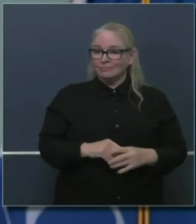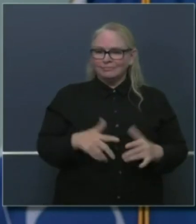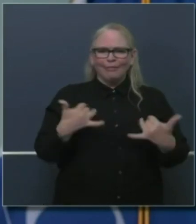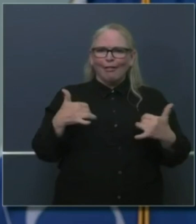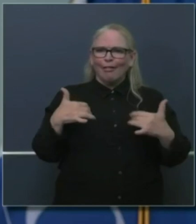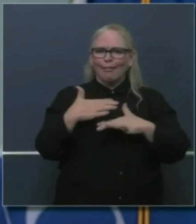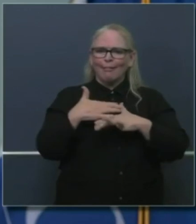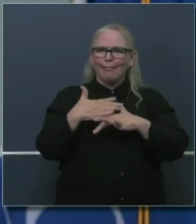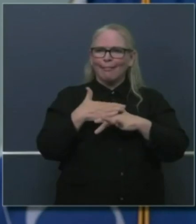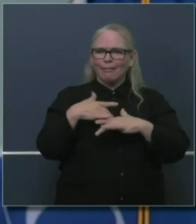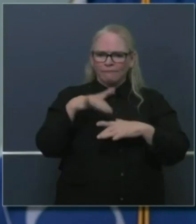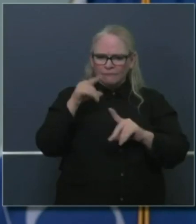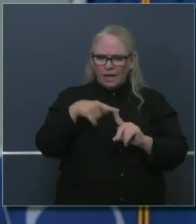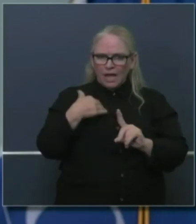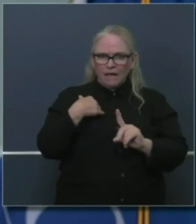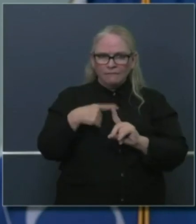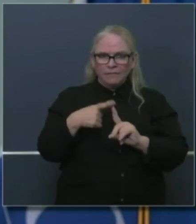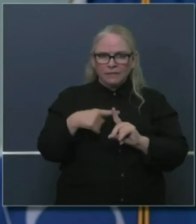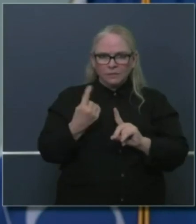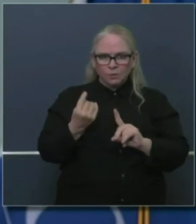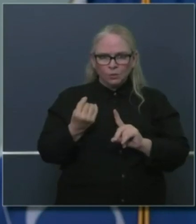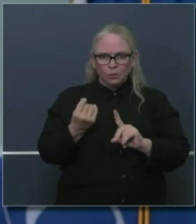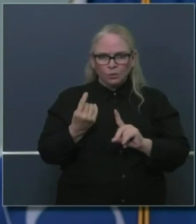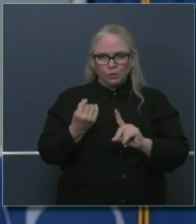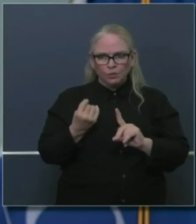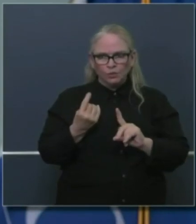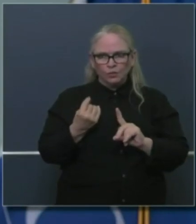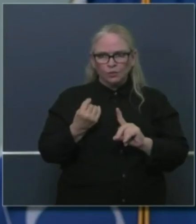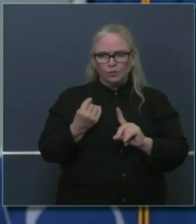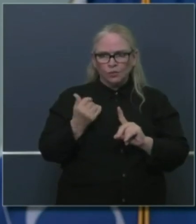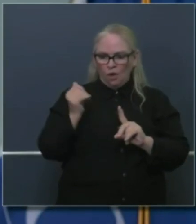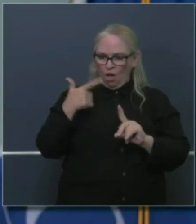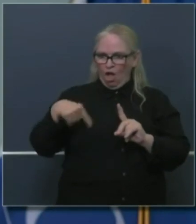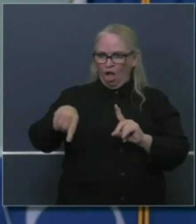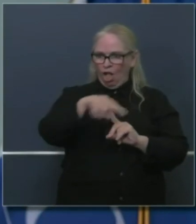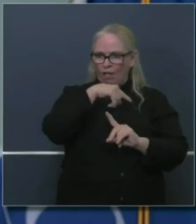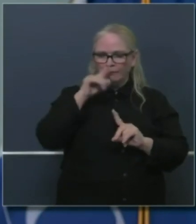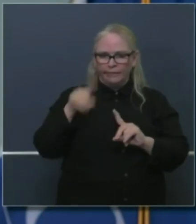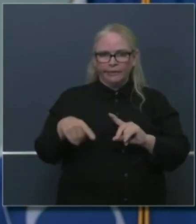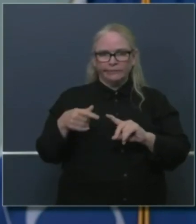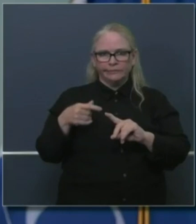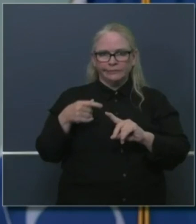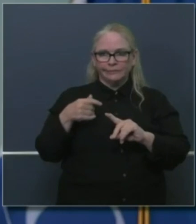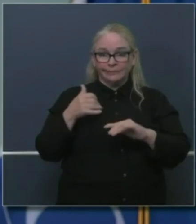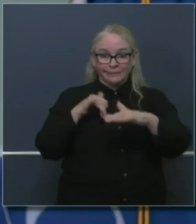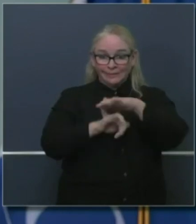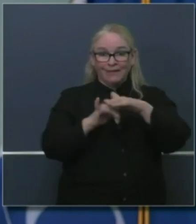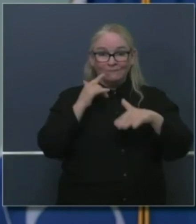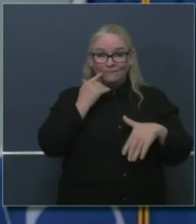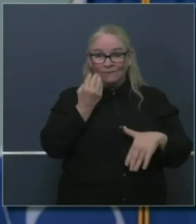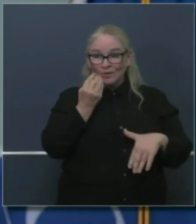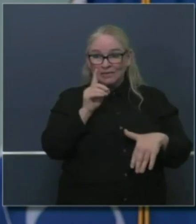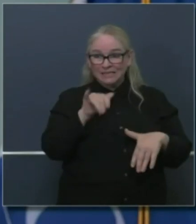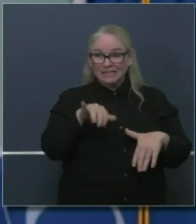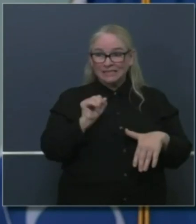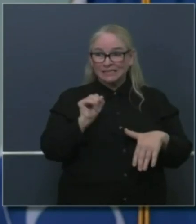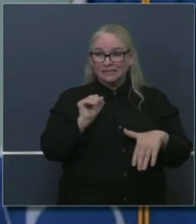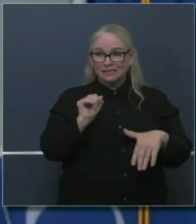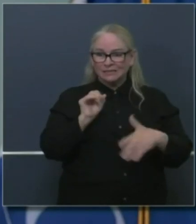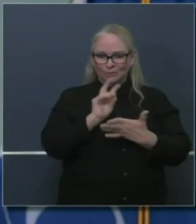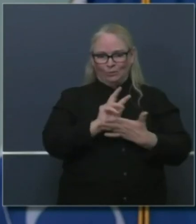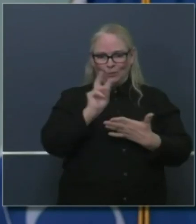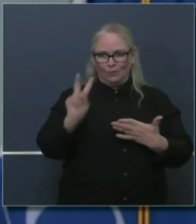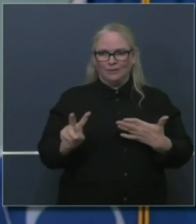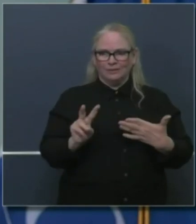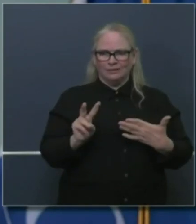If an offensive lineman is practicing with a defensive lineman and they have tested positive, what happens to the rest of the line?